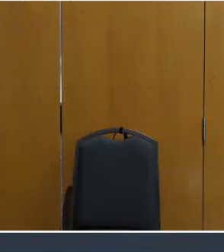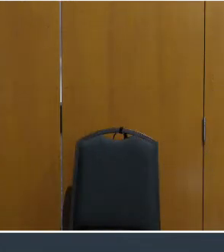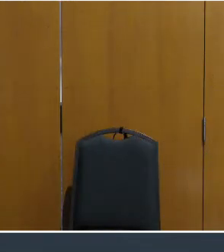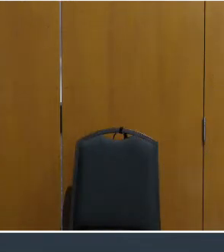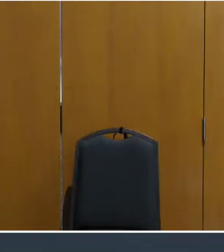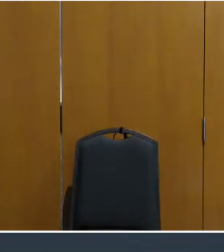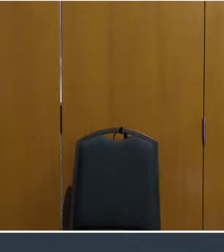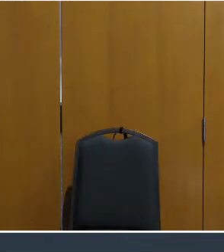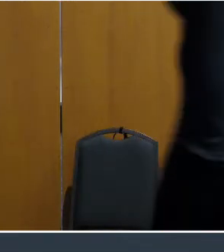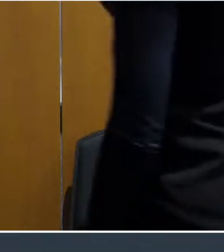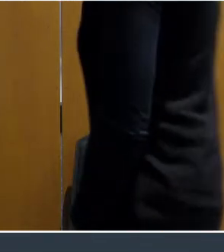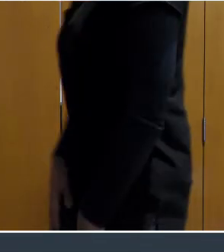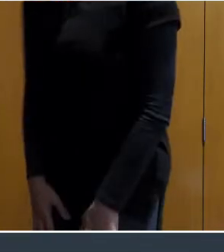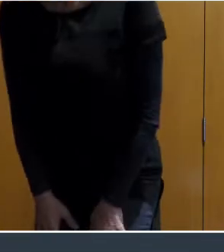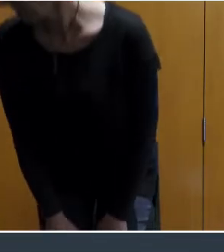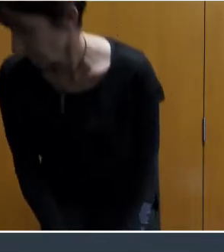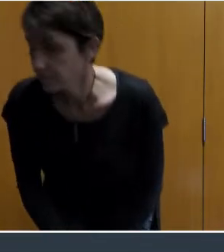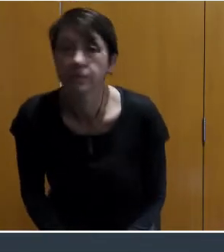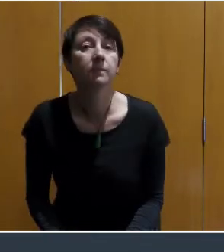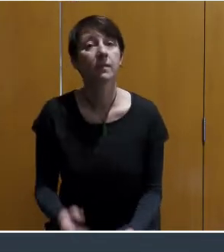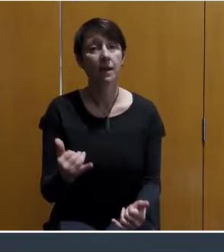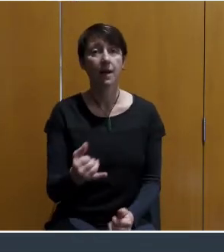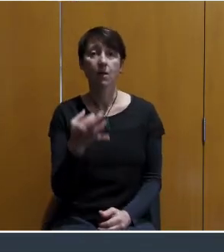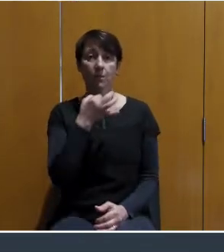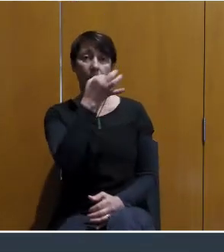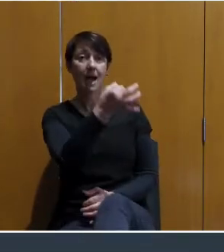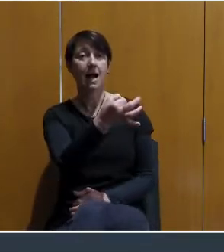I'd like to invite Angela Cave to present, please.